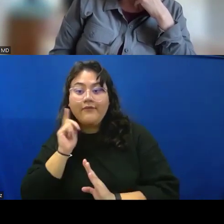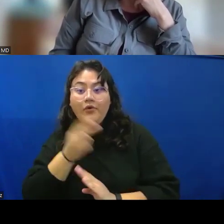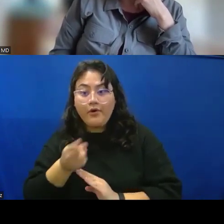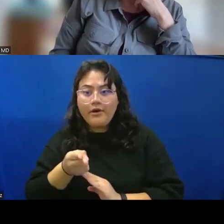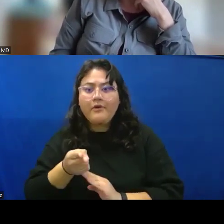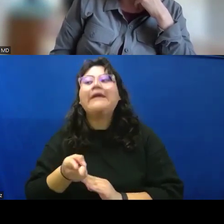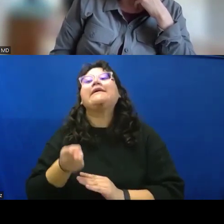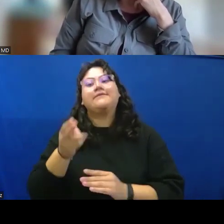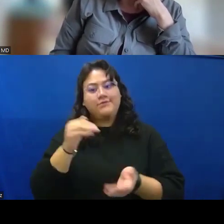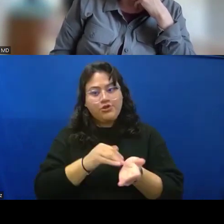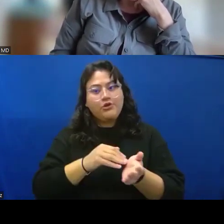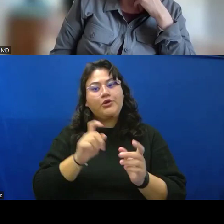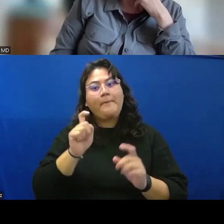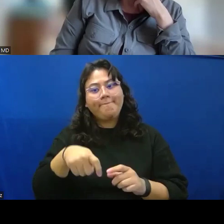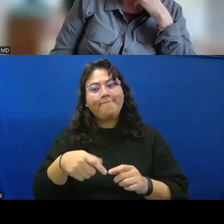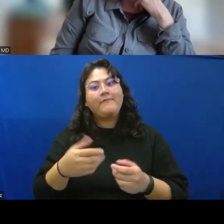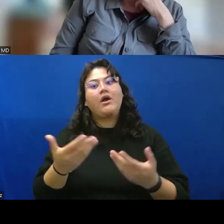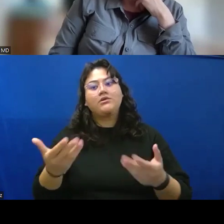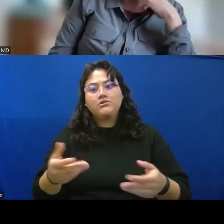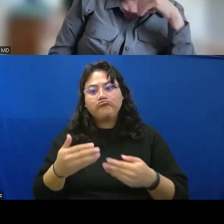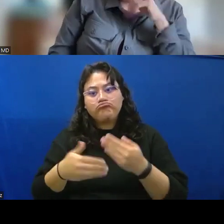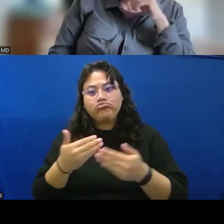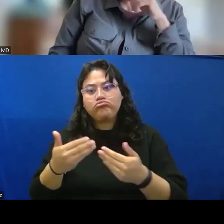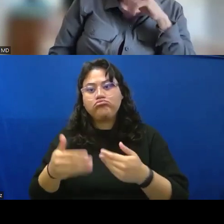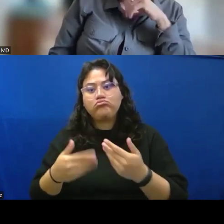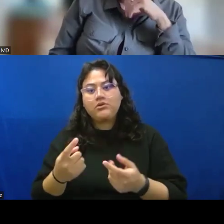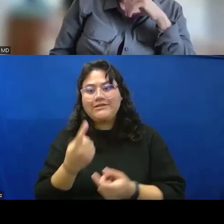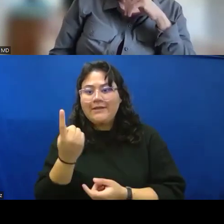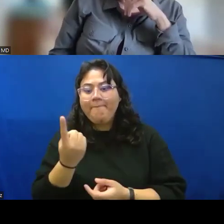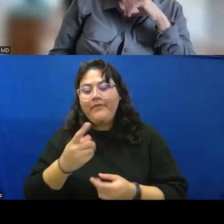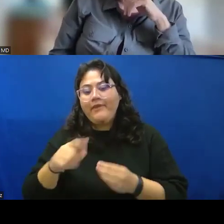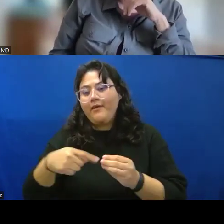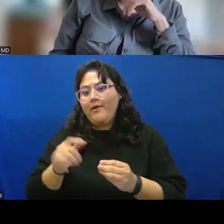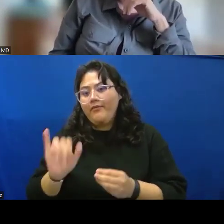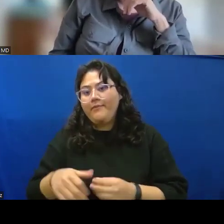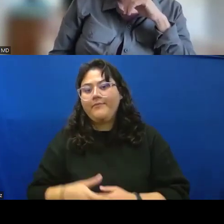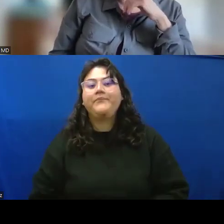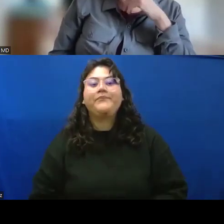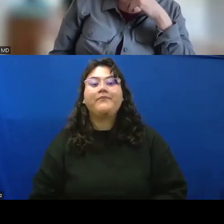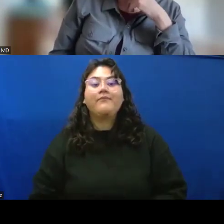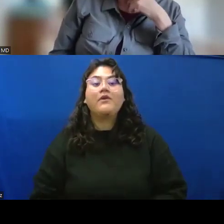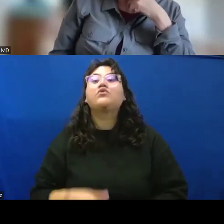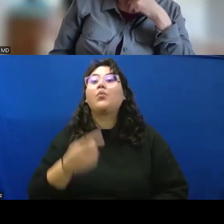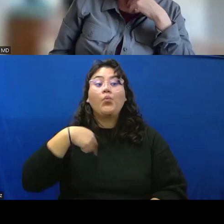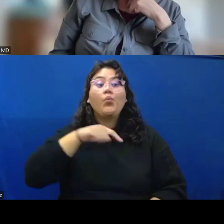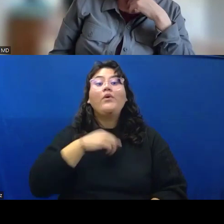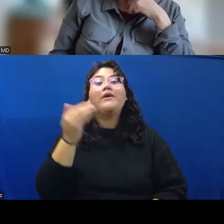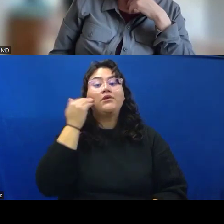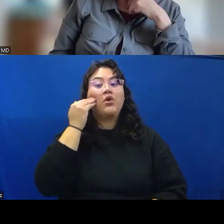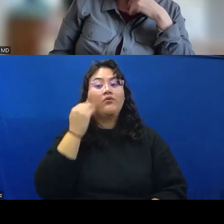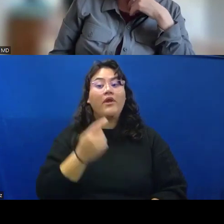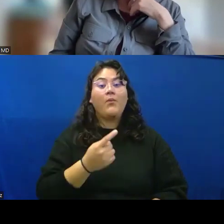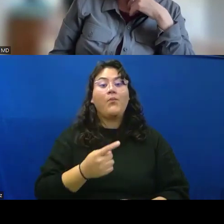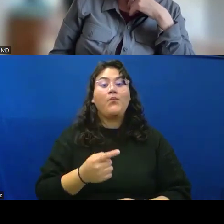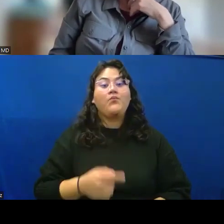that's really what this report focuses on. We know that for every 1,000 children, approximately 6 are deaf or